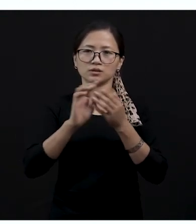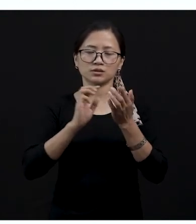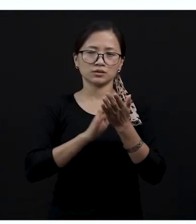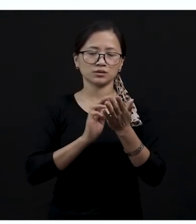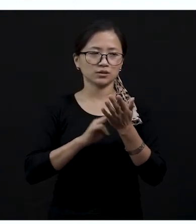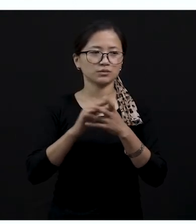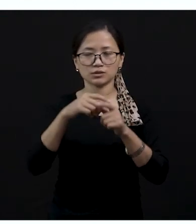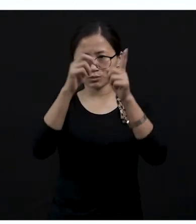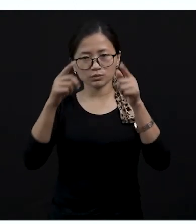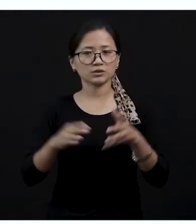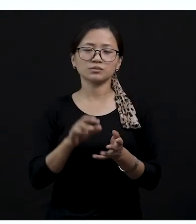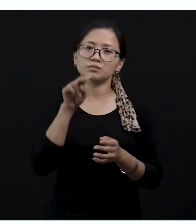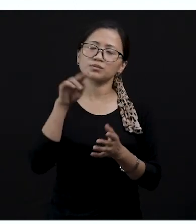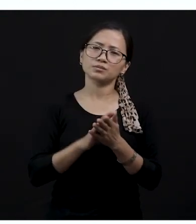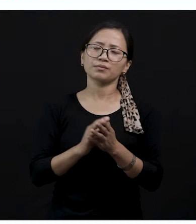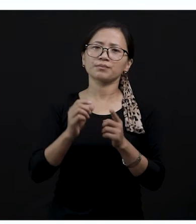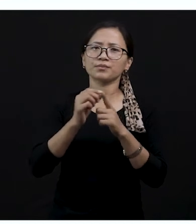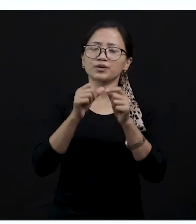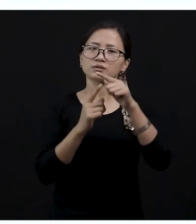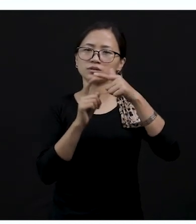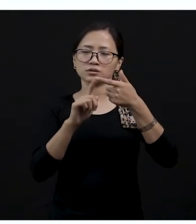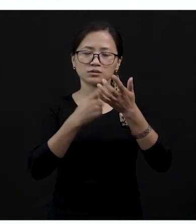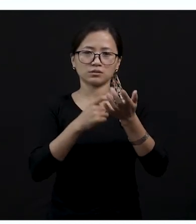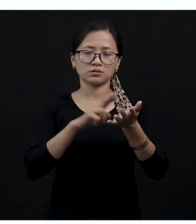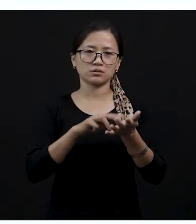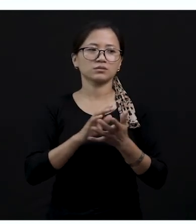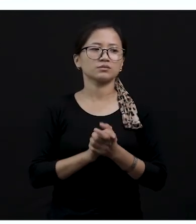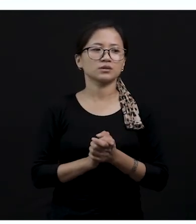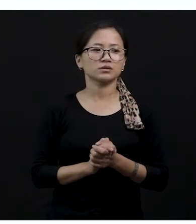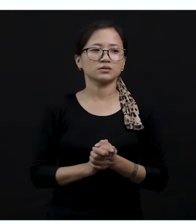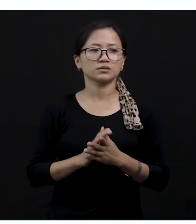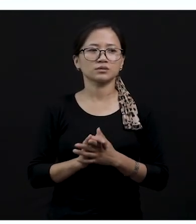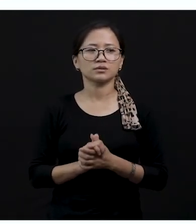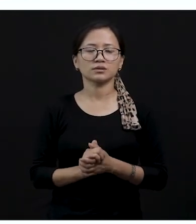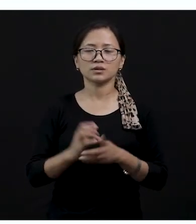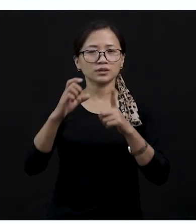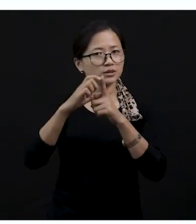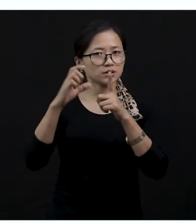the pattern, okay? So the rhyme scheme here will be D,